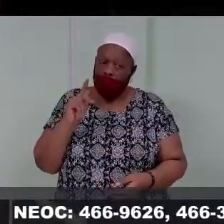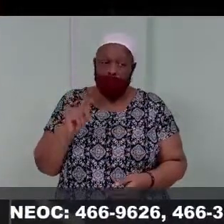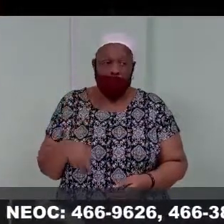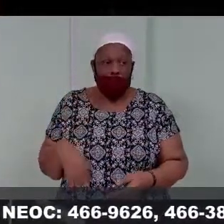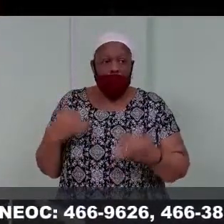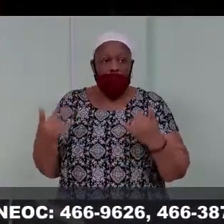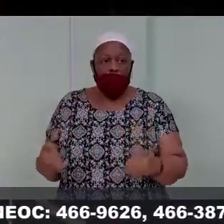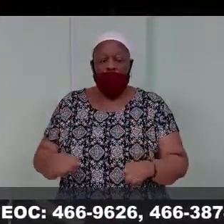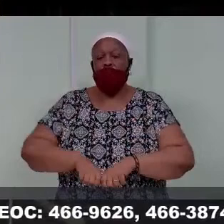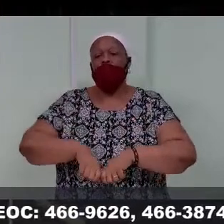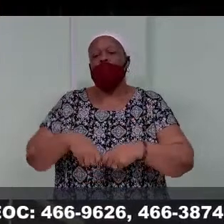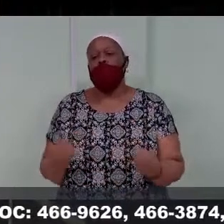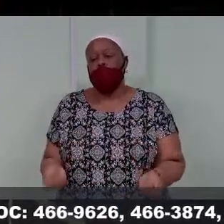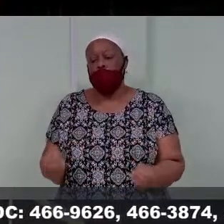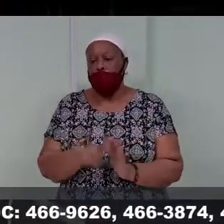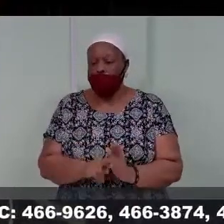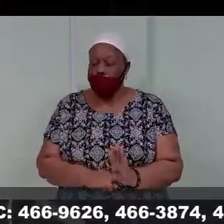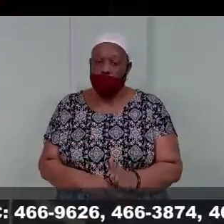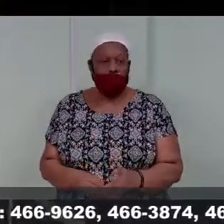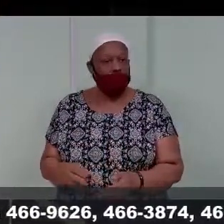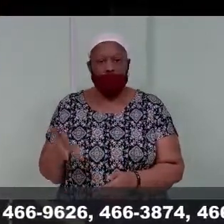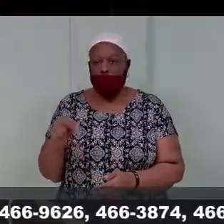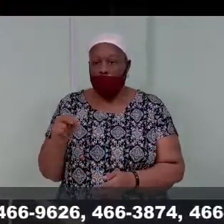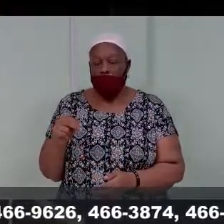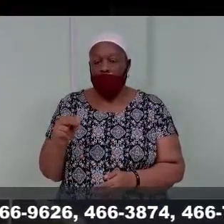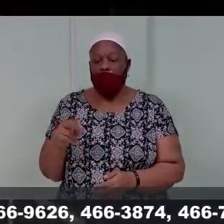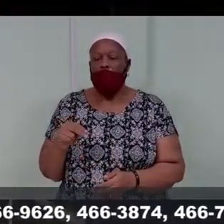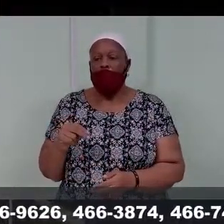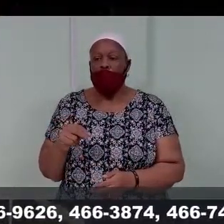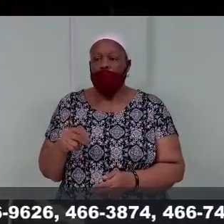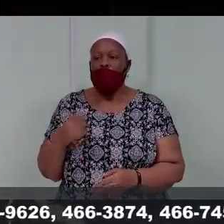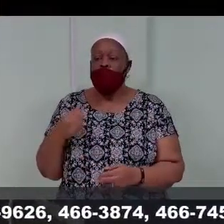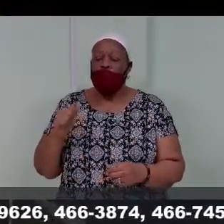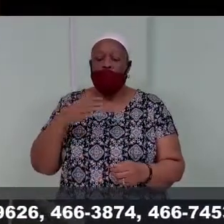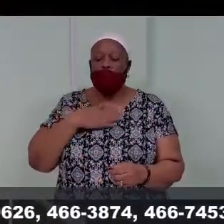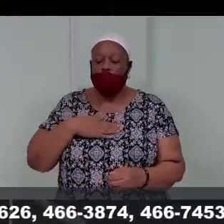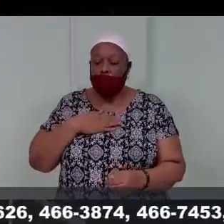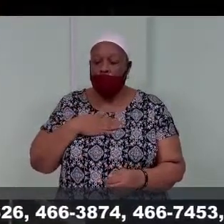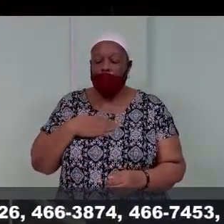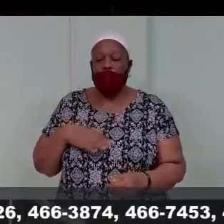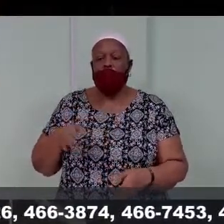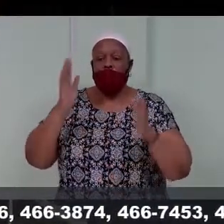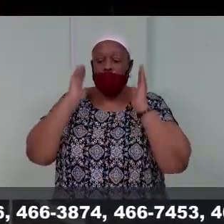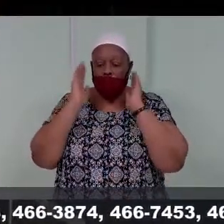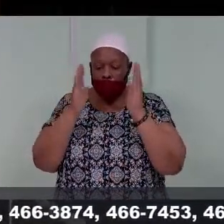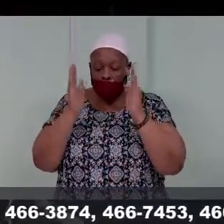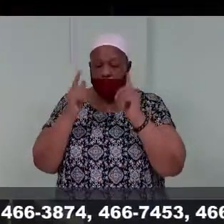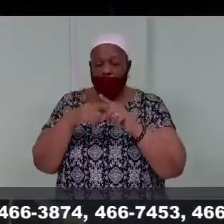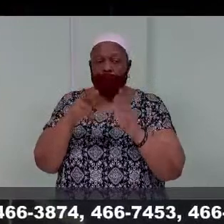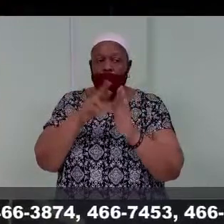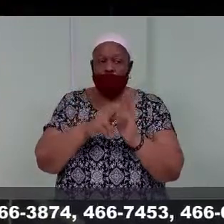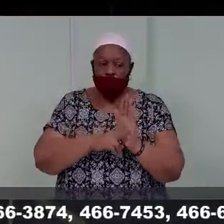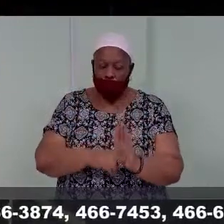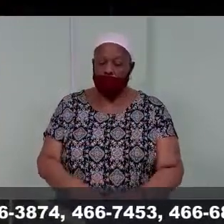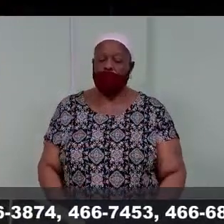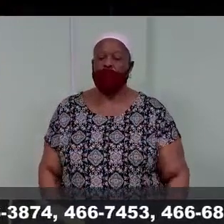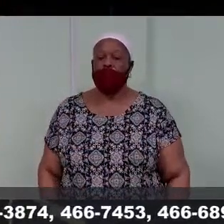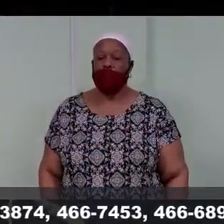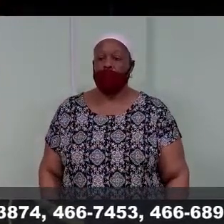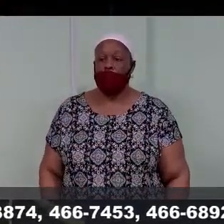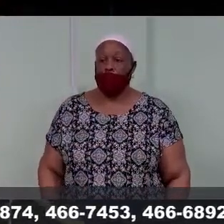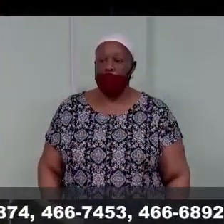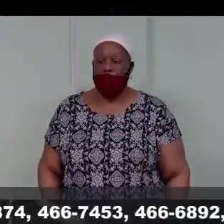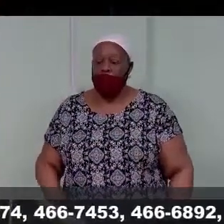within COVID-19 and stick to the rules and the regulations, because it's not easy for the police to just show up at a place,